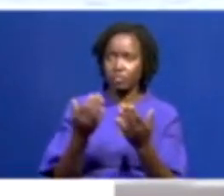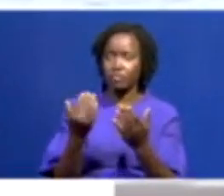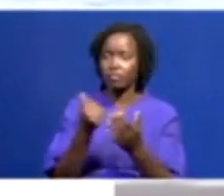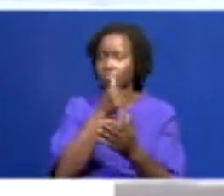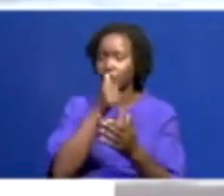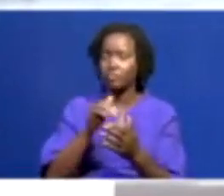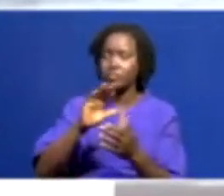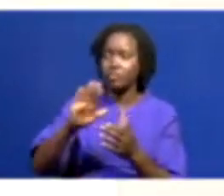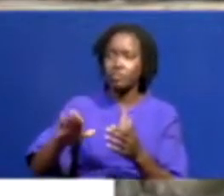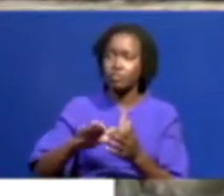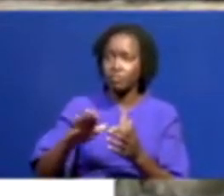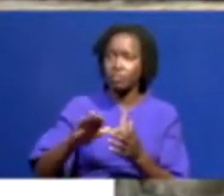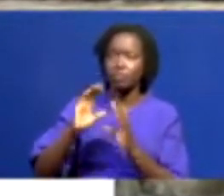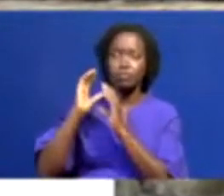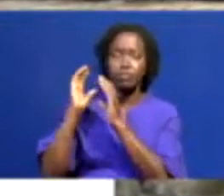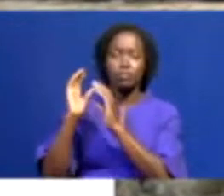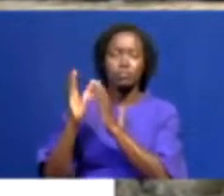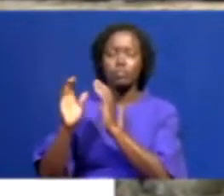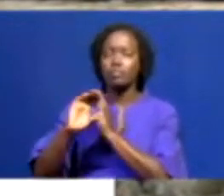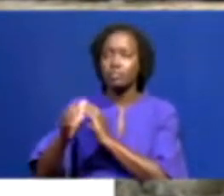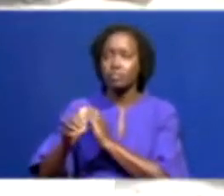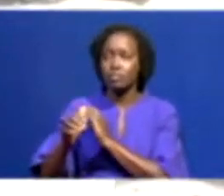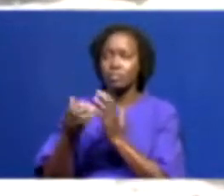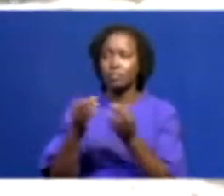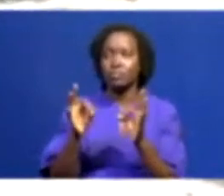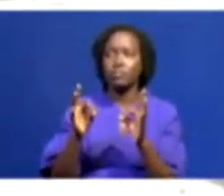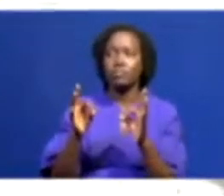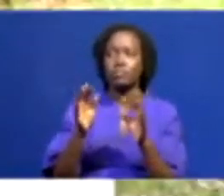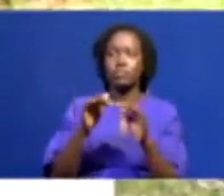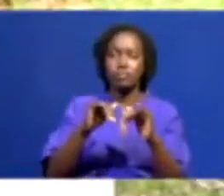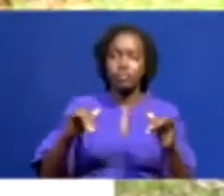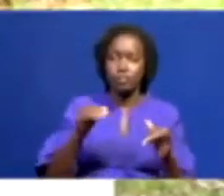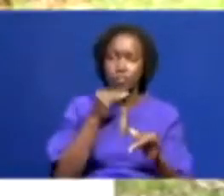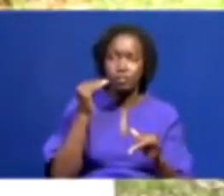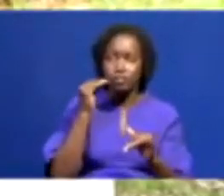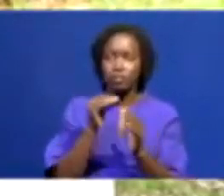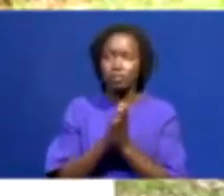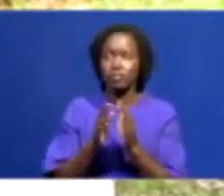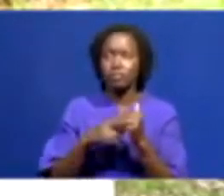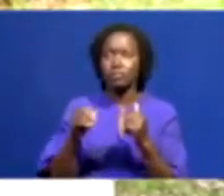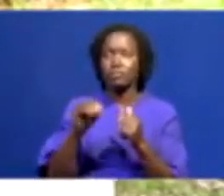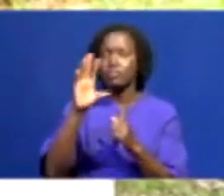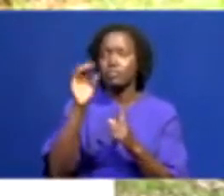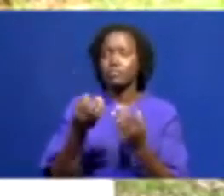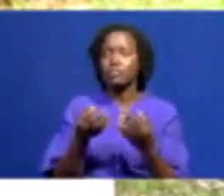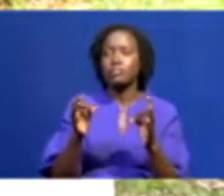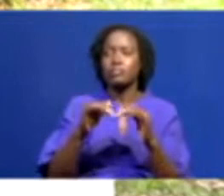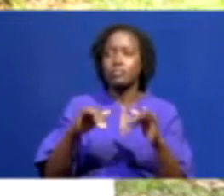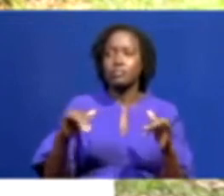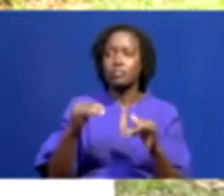such as Kilifi County, owing to the greenery and free space for homes on sale. So we have 70% green space and